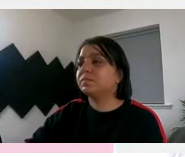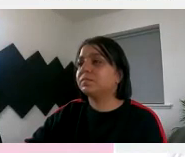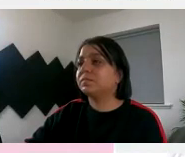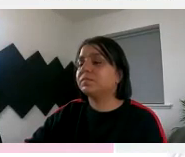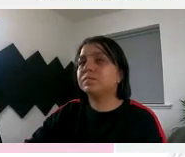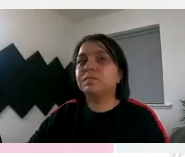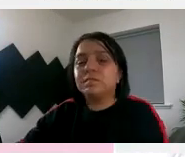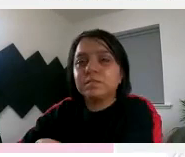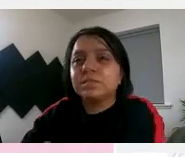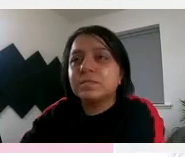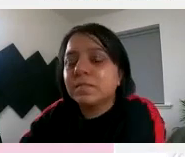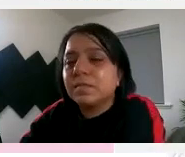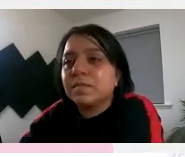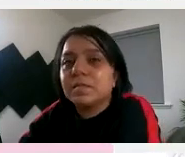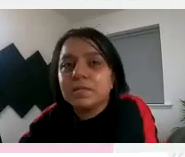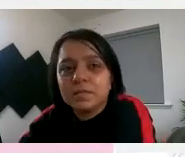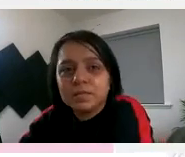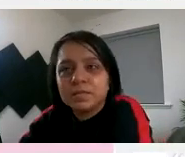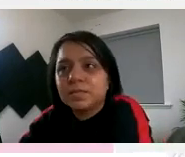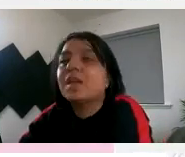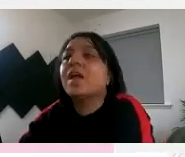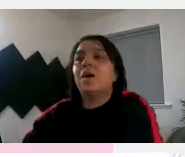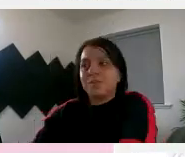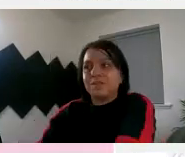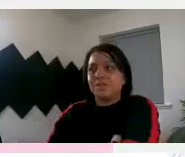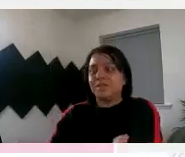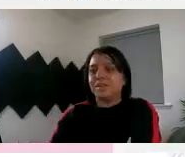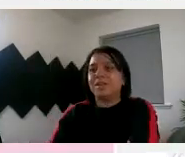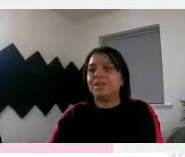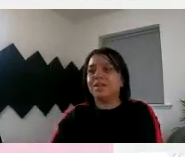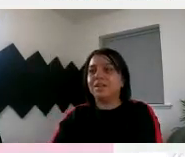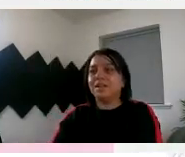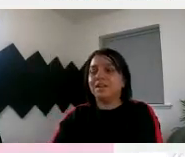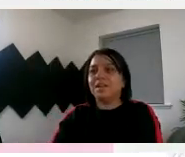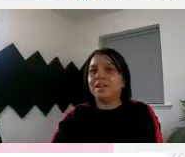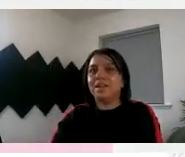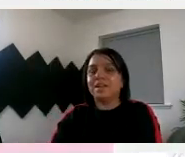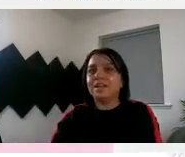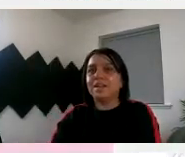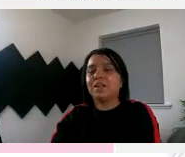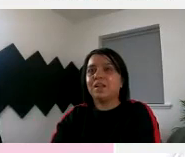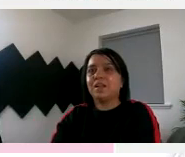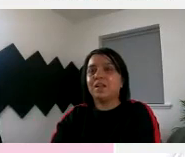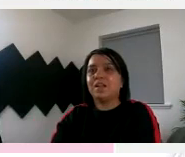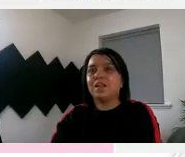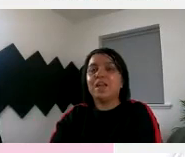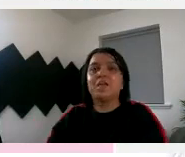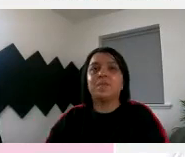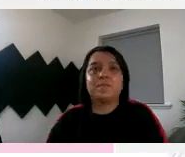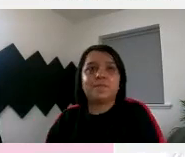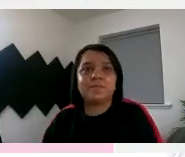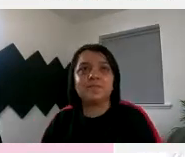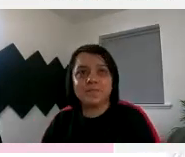say check, you are going to check something. So it's the same as the UK, you are going to check something. We're going to